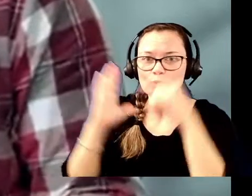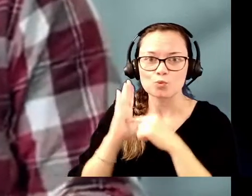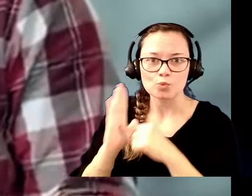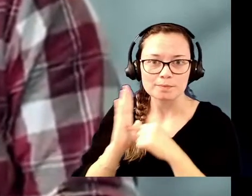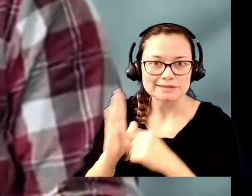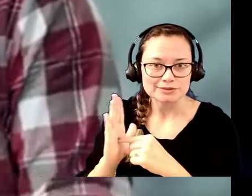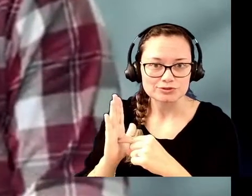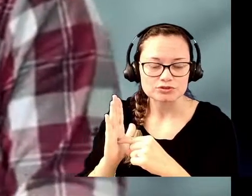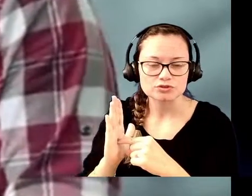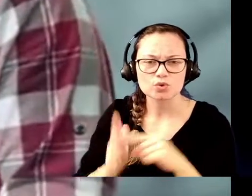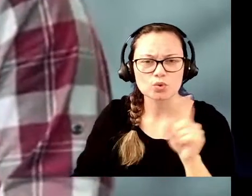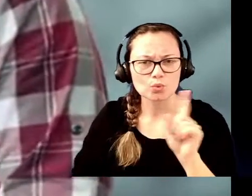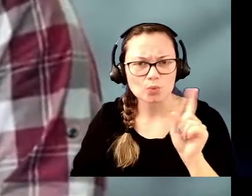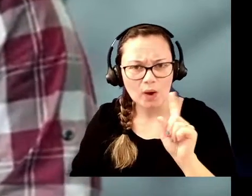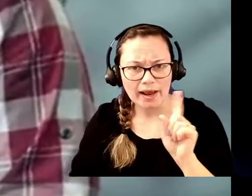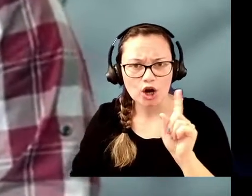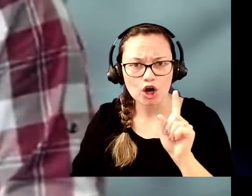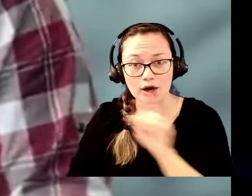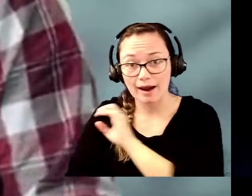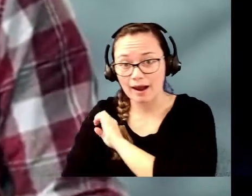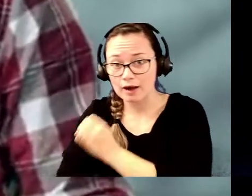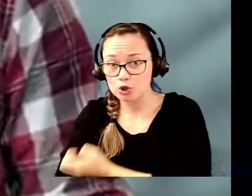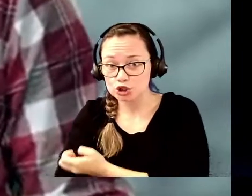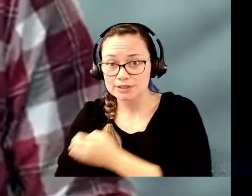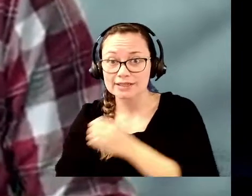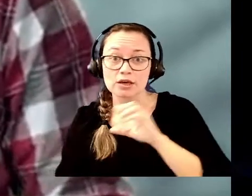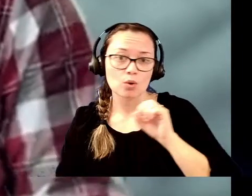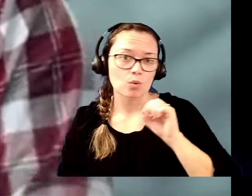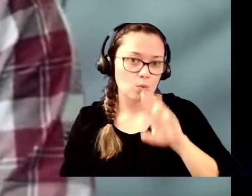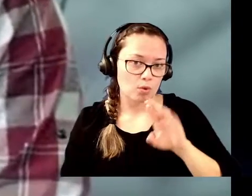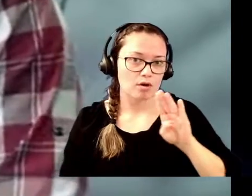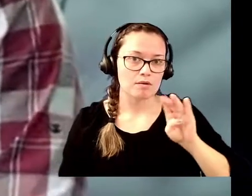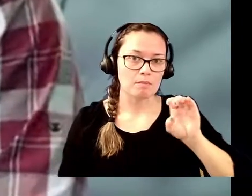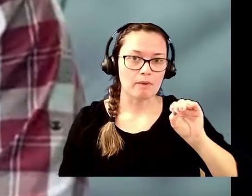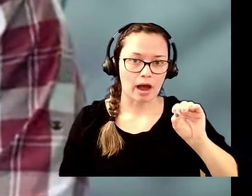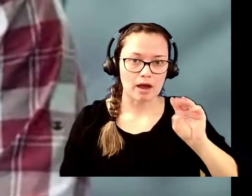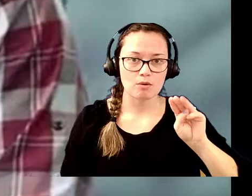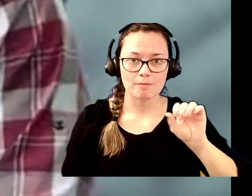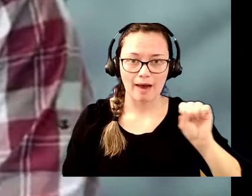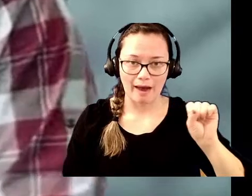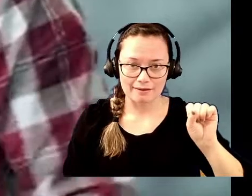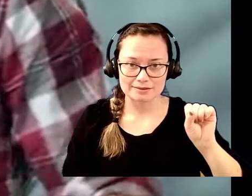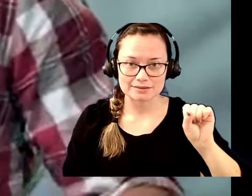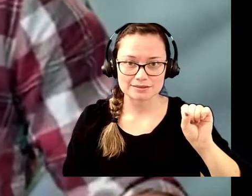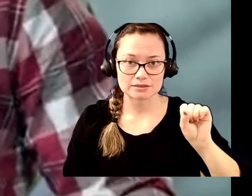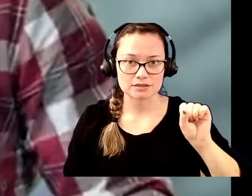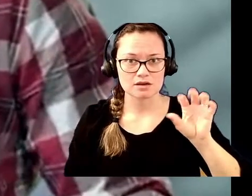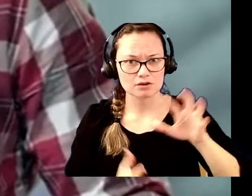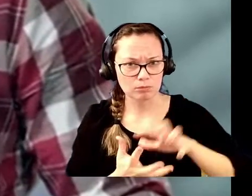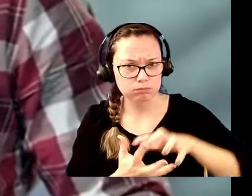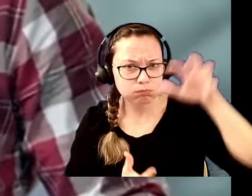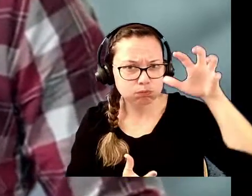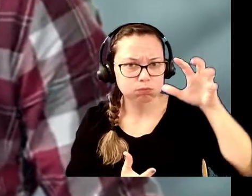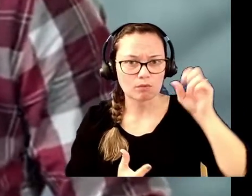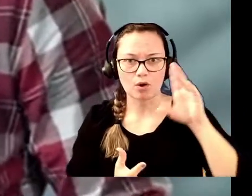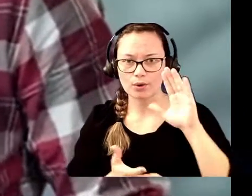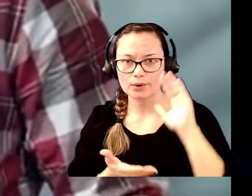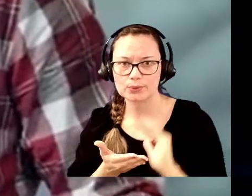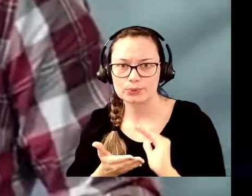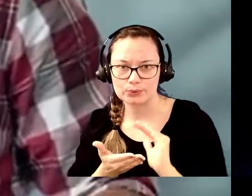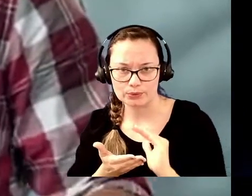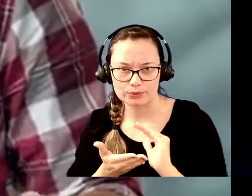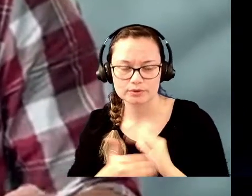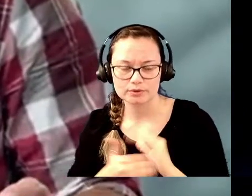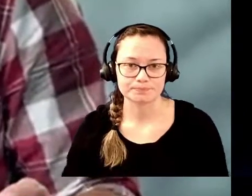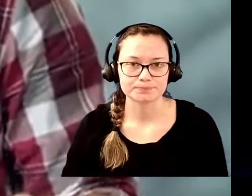representation of where either the energy or the biomass is most abundant and least abundant. Okay, so